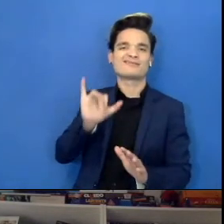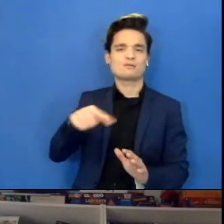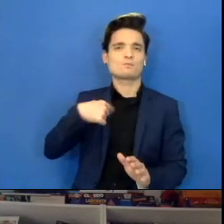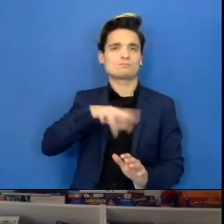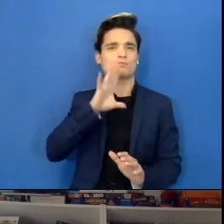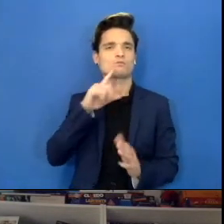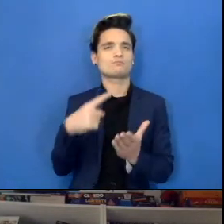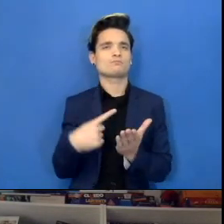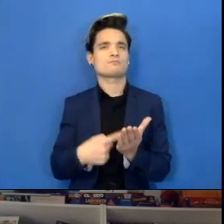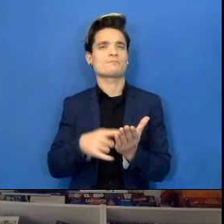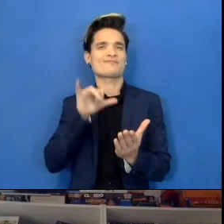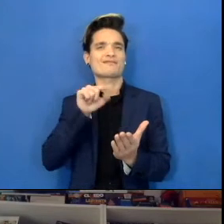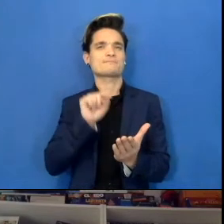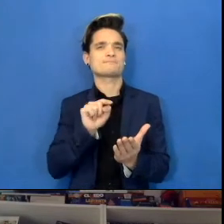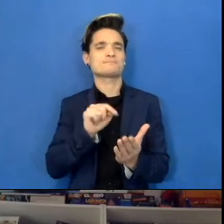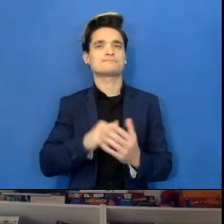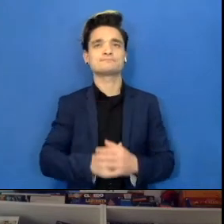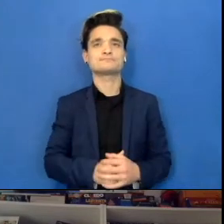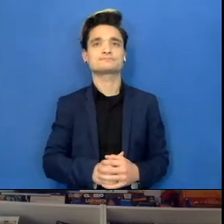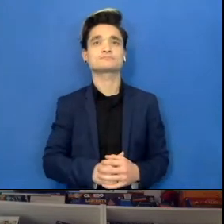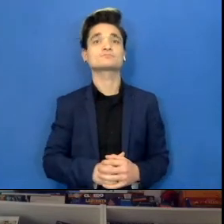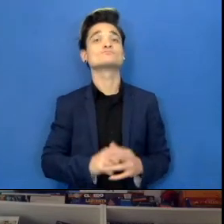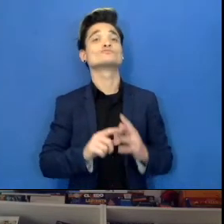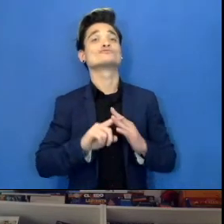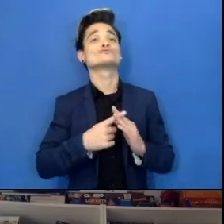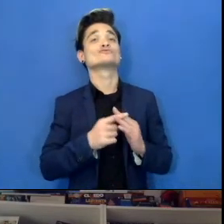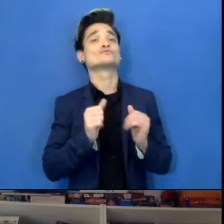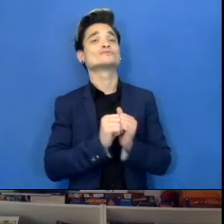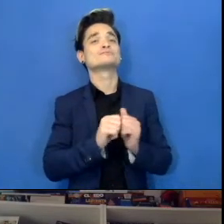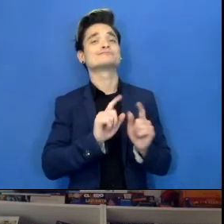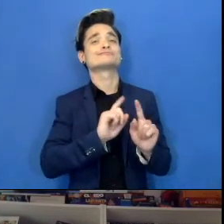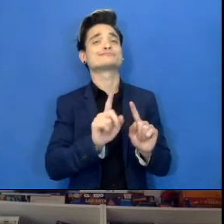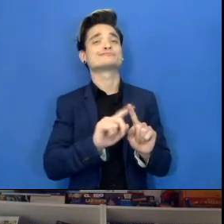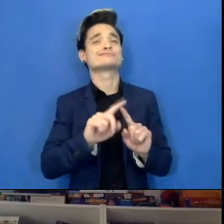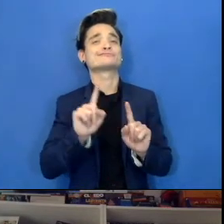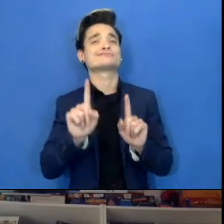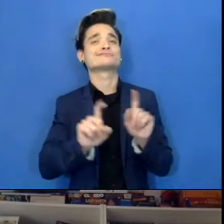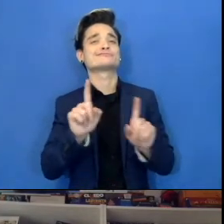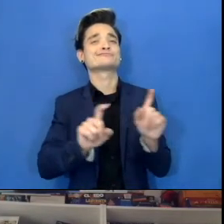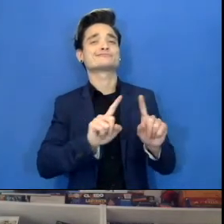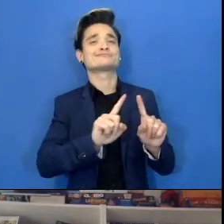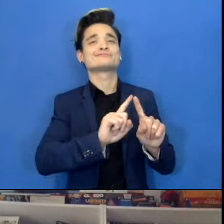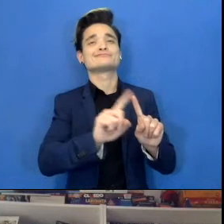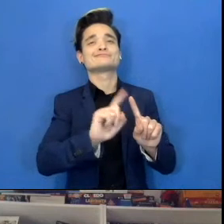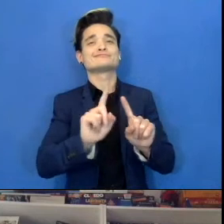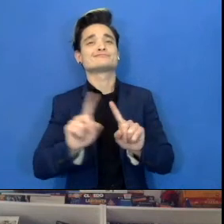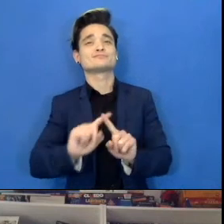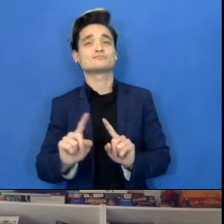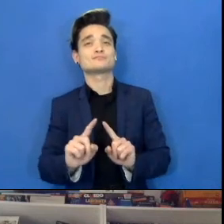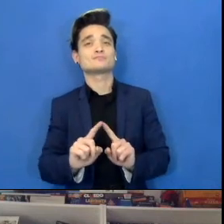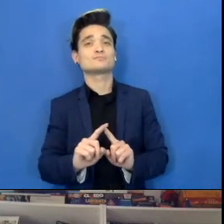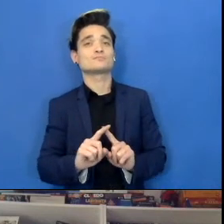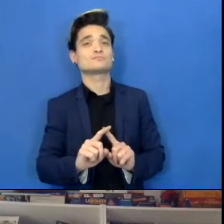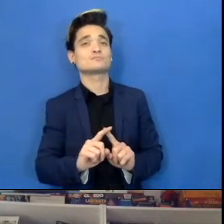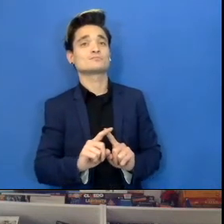by asking you a question. Do you think there's a difference between permission and consent? And I know that this might be a language issue as well. But if